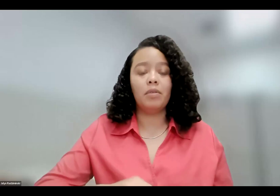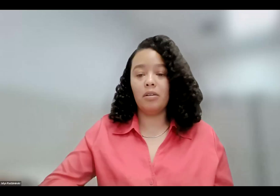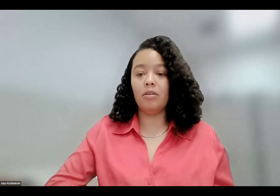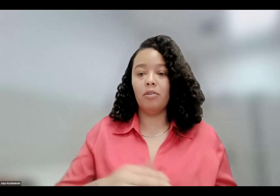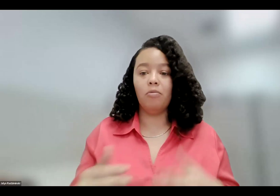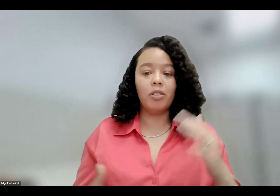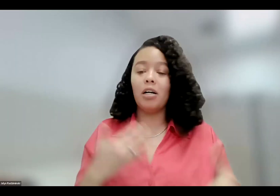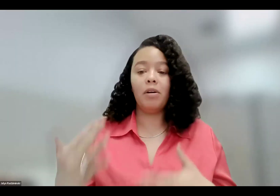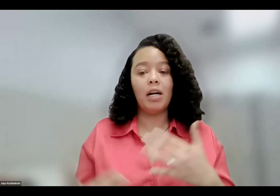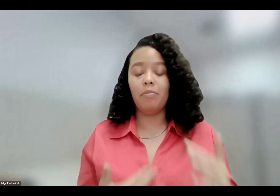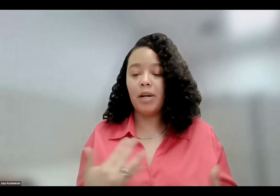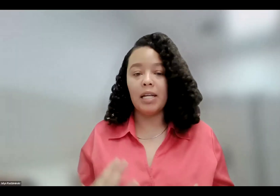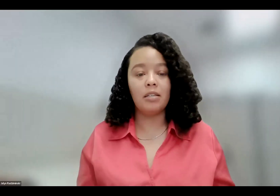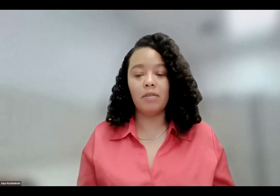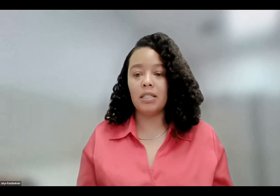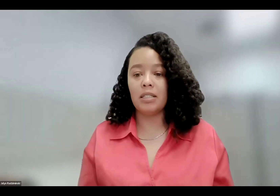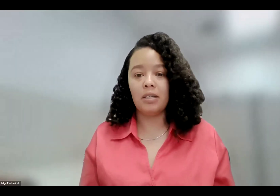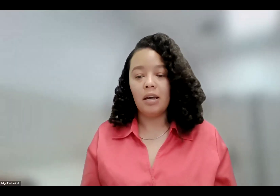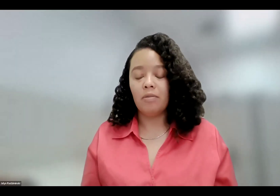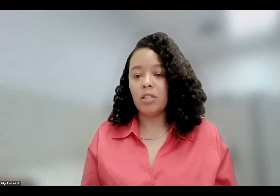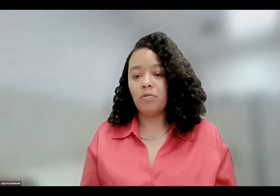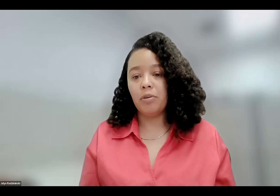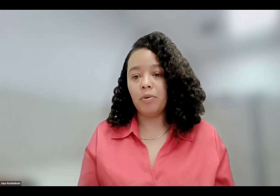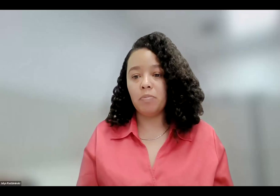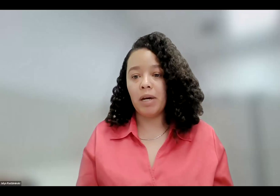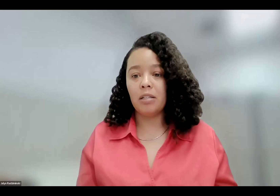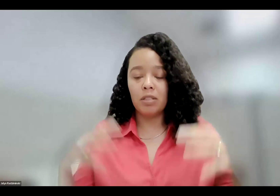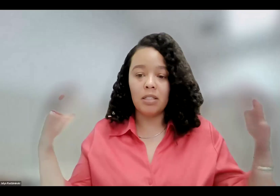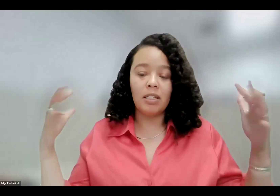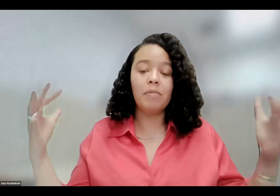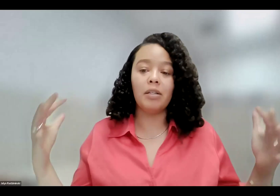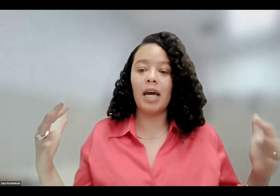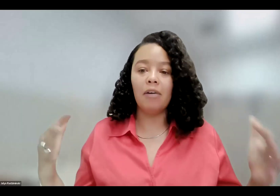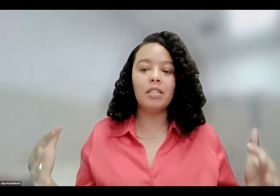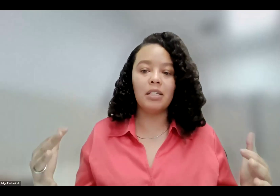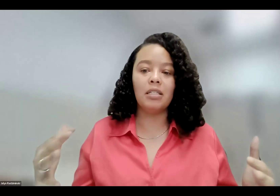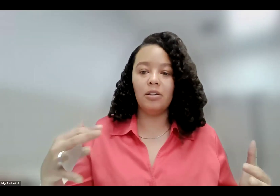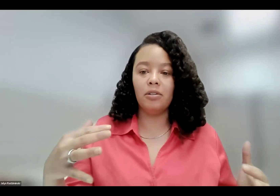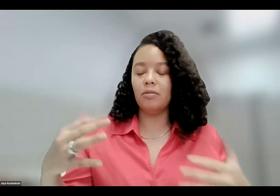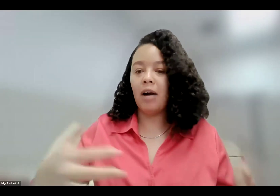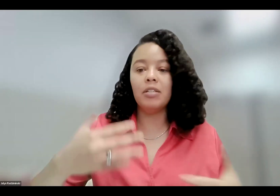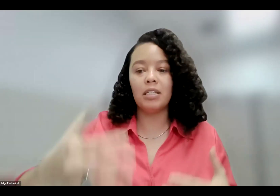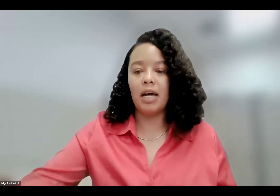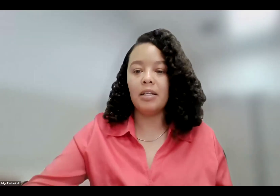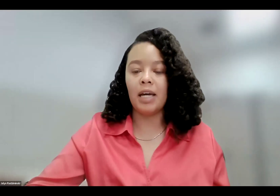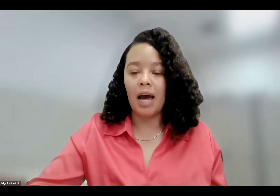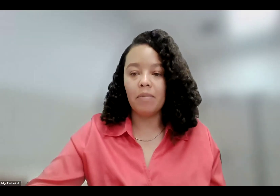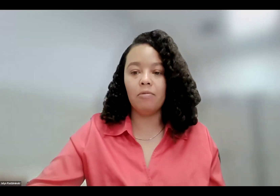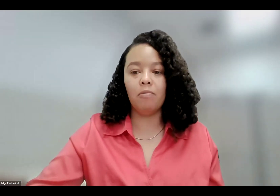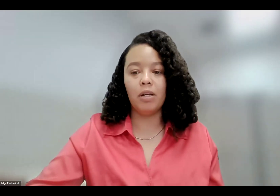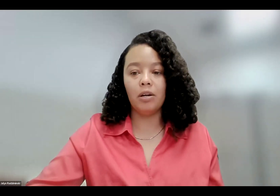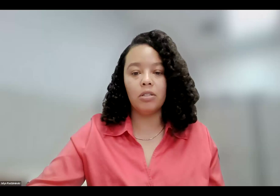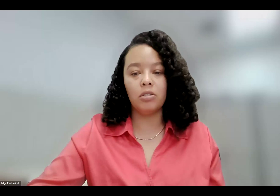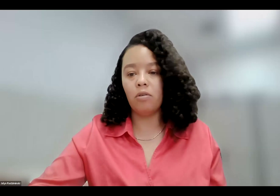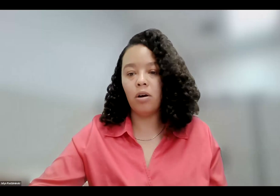Kim. We're talking about comprehensiveness just from your perspective systemically. How is this cycling happening